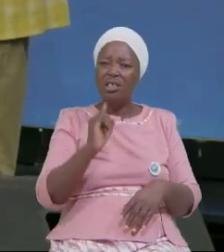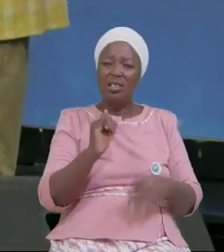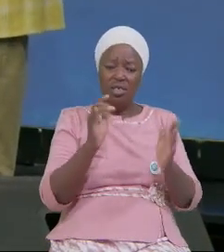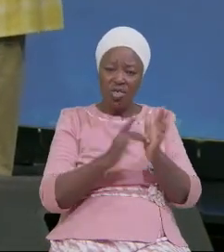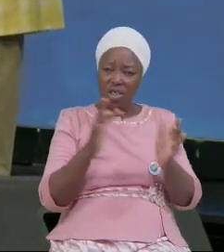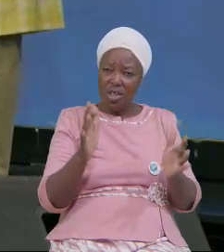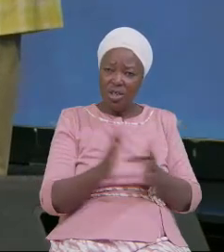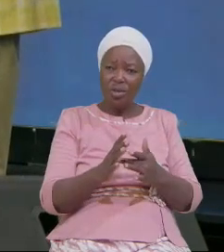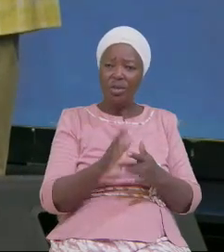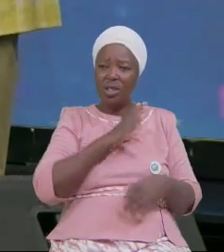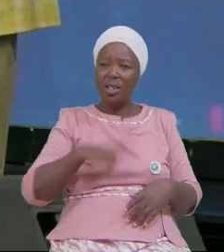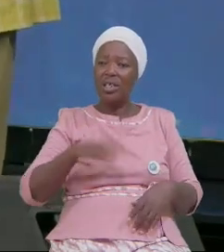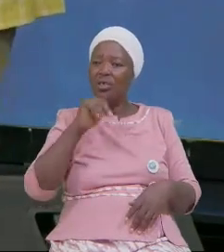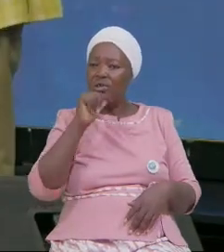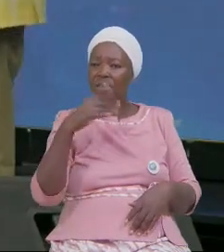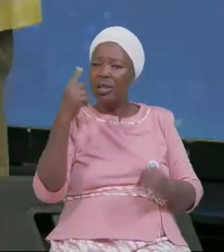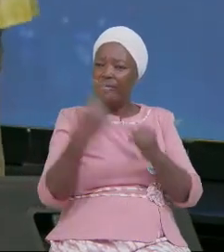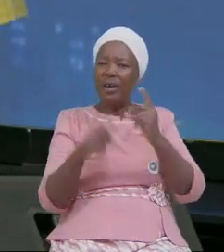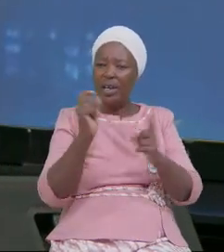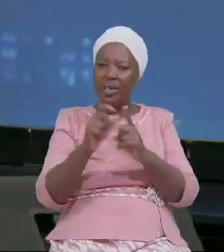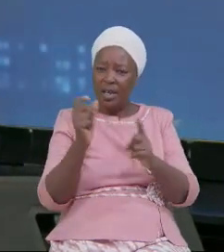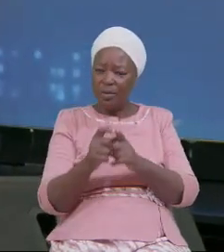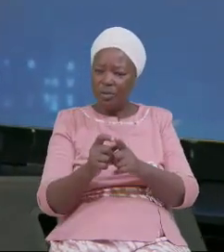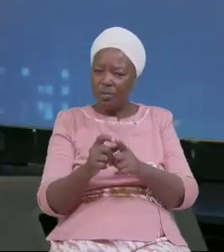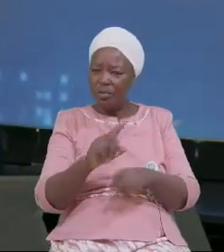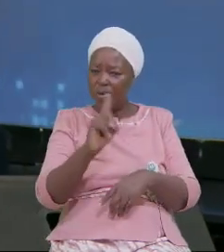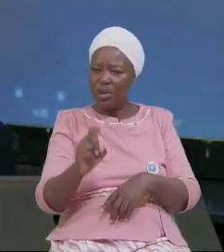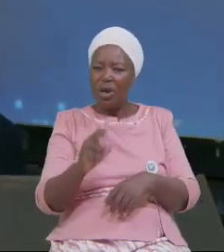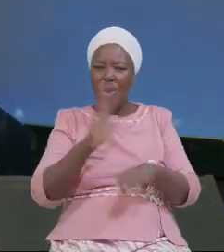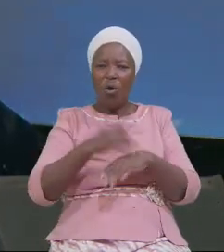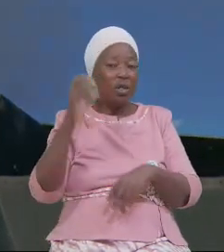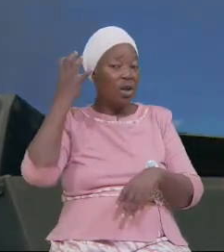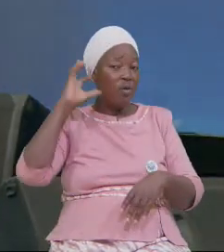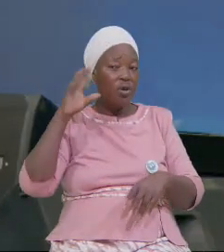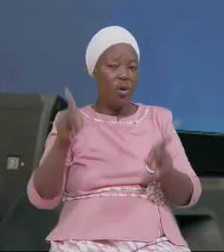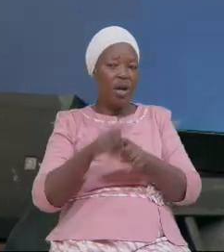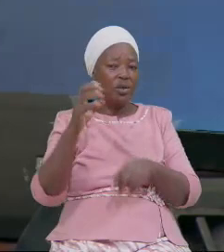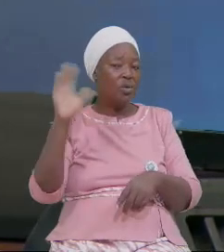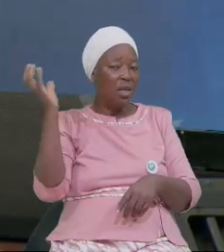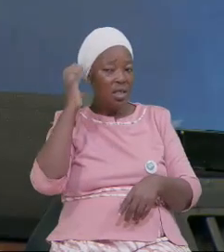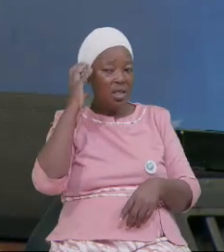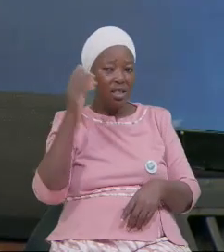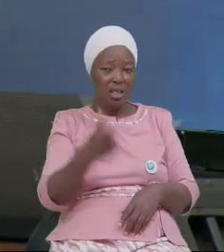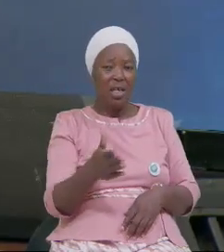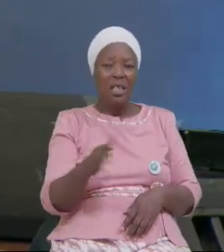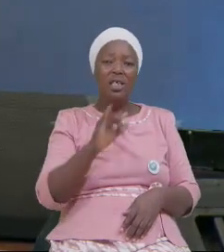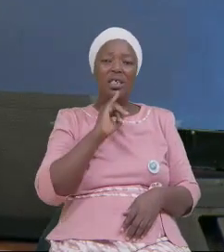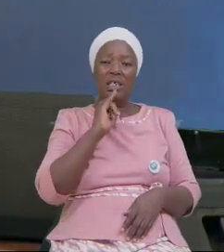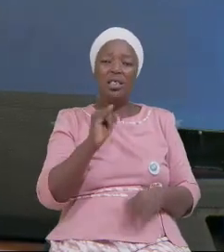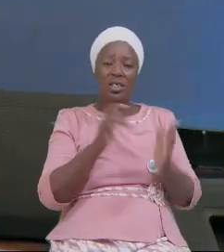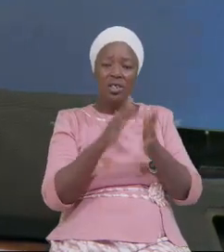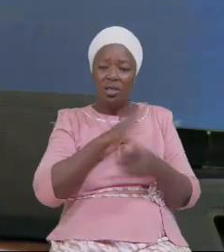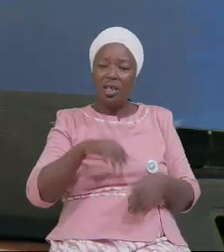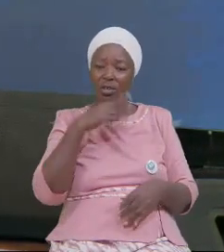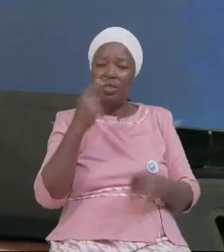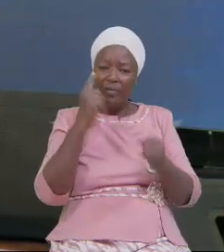the final word? On the radio, as we are listening there, is he not the final word? On